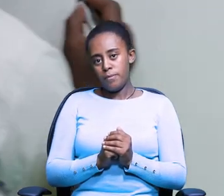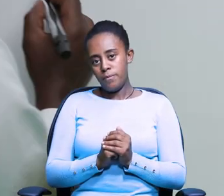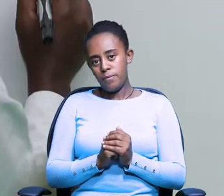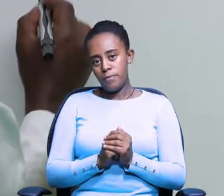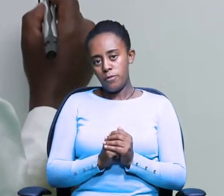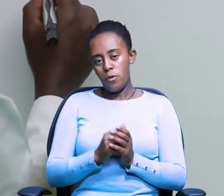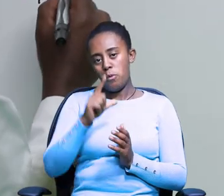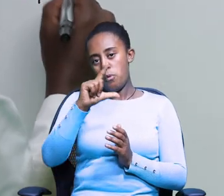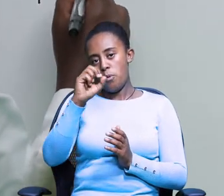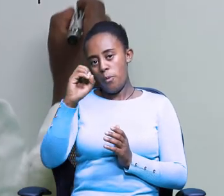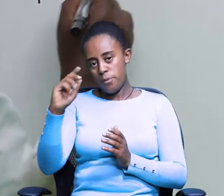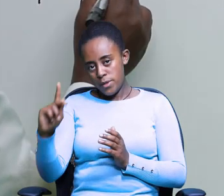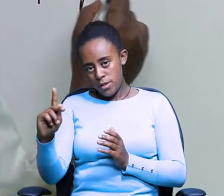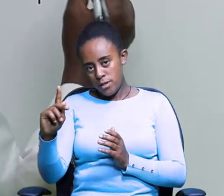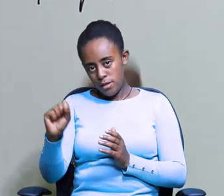loops,